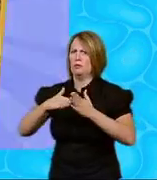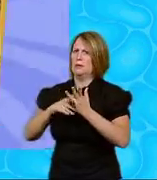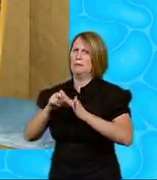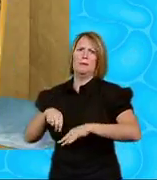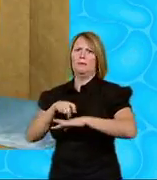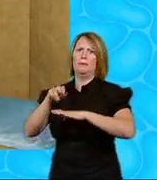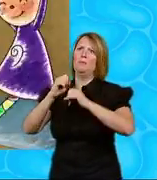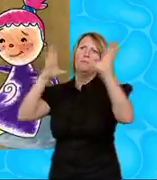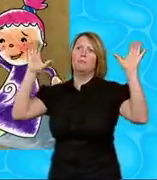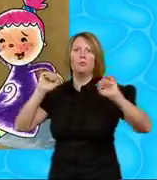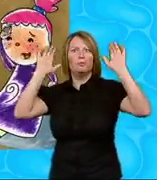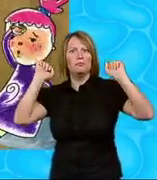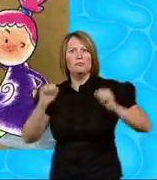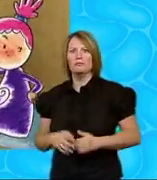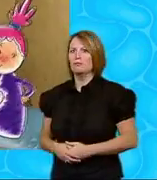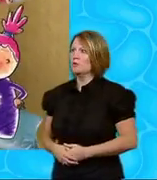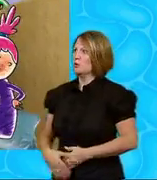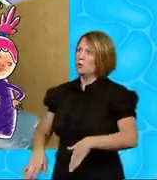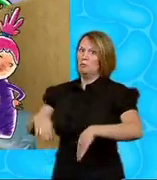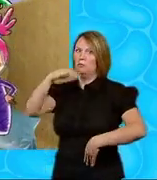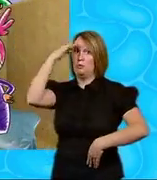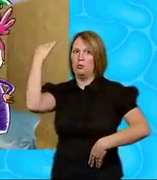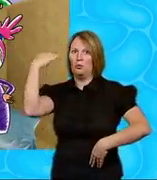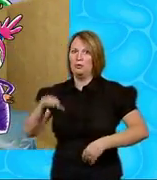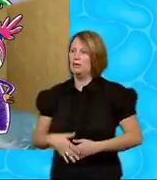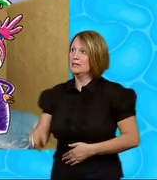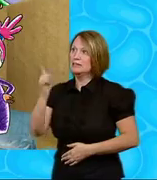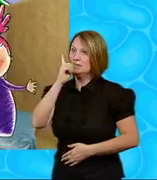positoonie, zip-zam-zoom. For you.